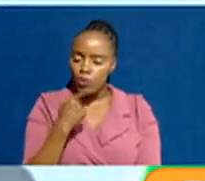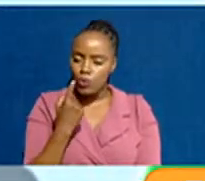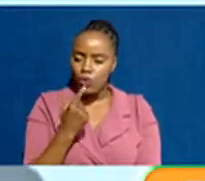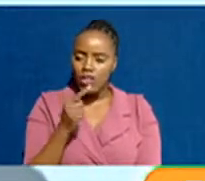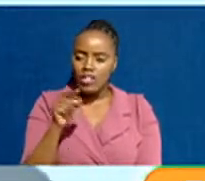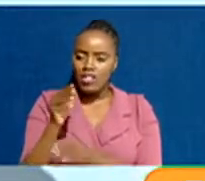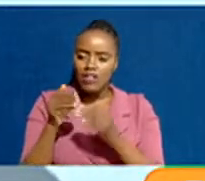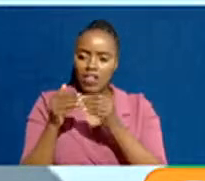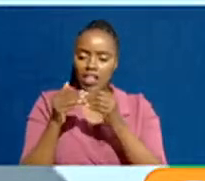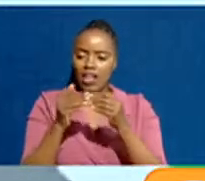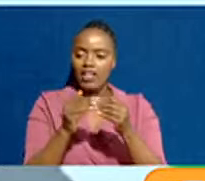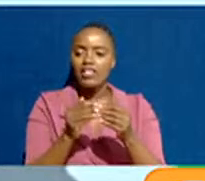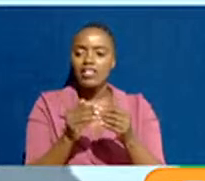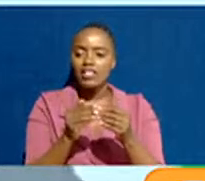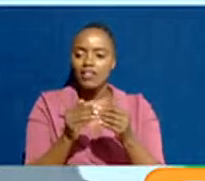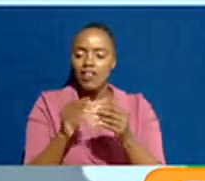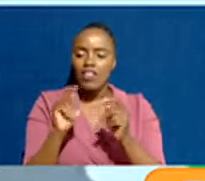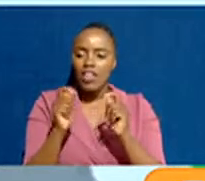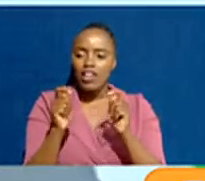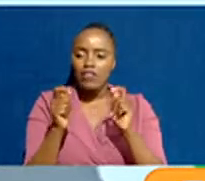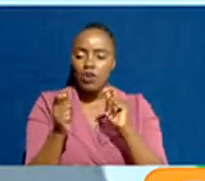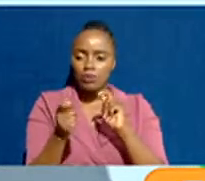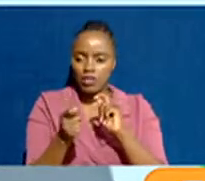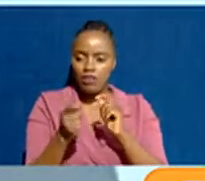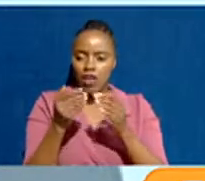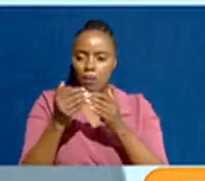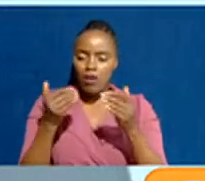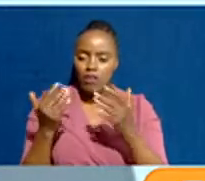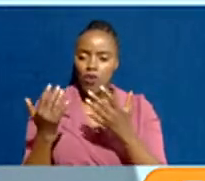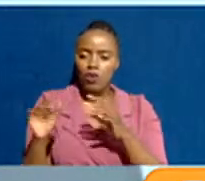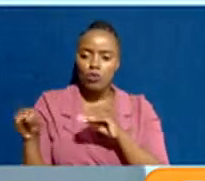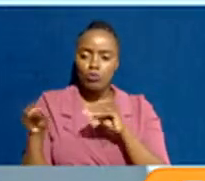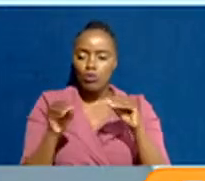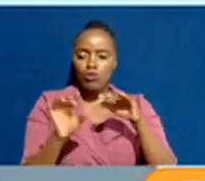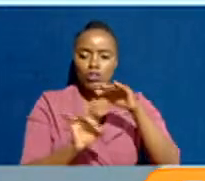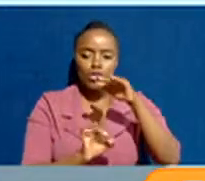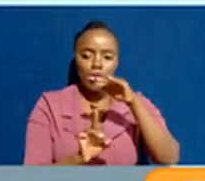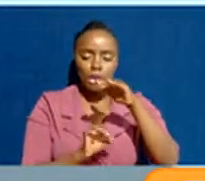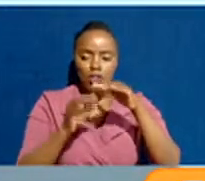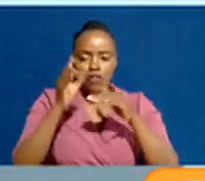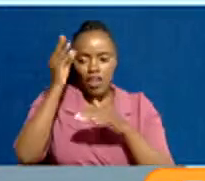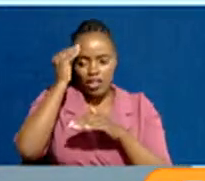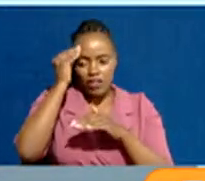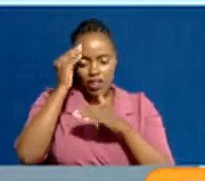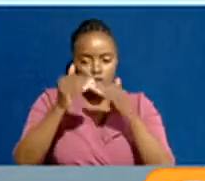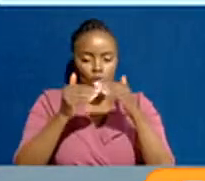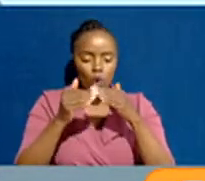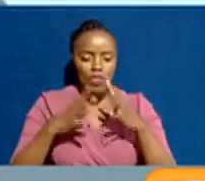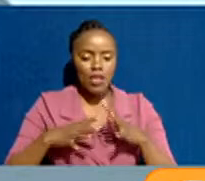who led yeah. the reform before he came to the Ministry of Education, and everyone